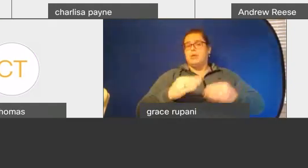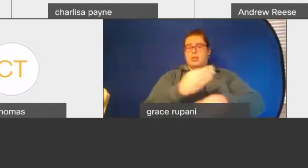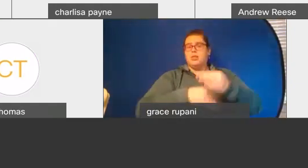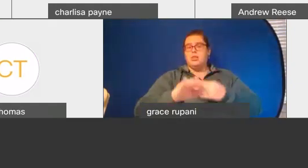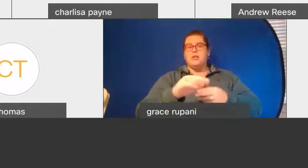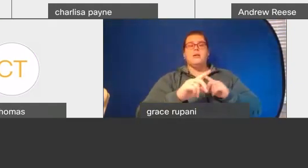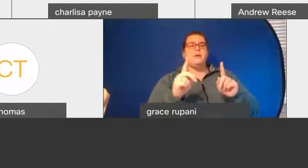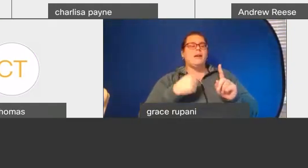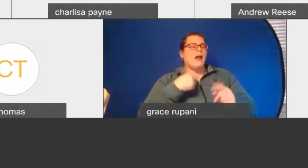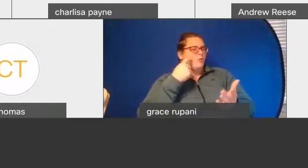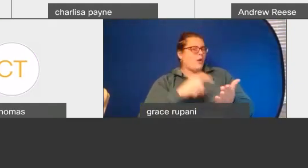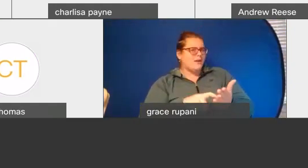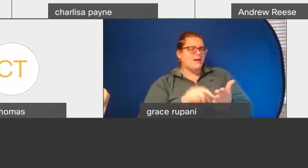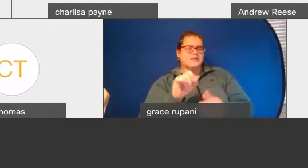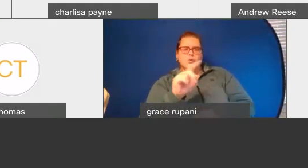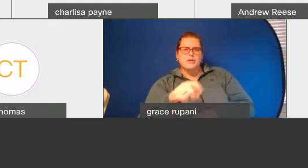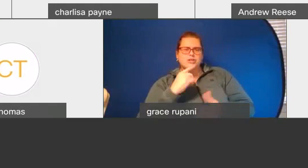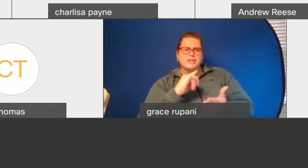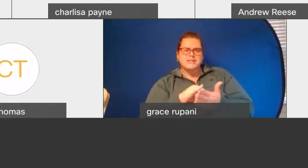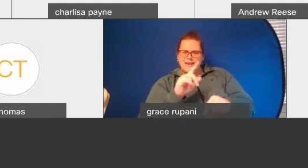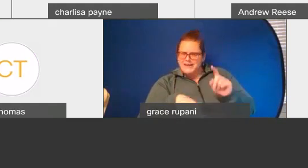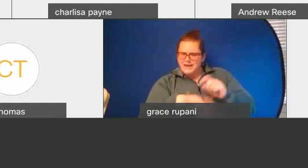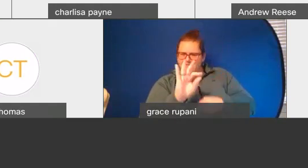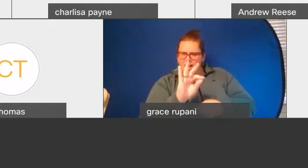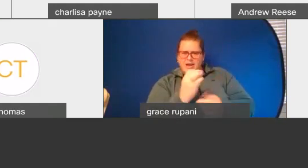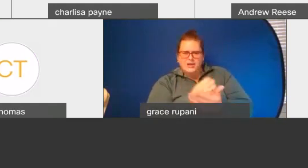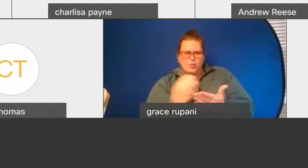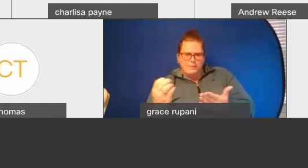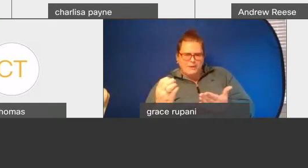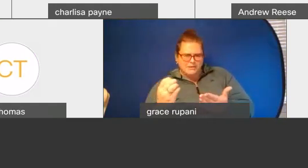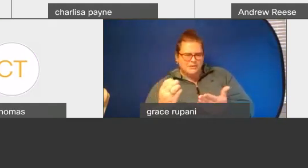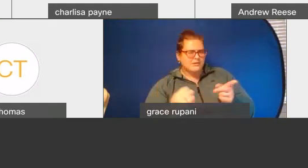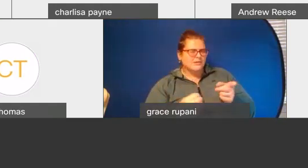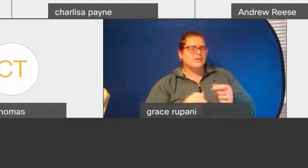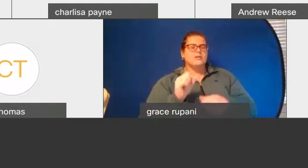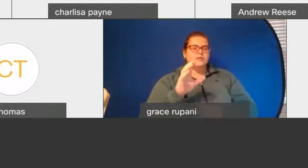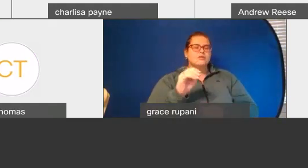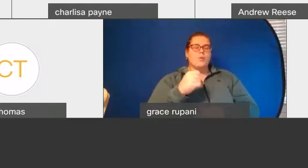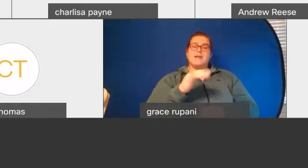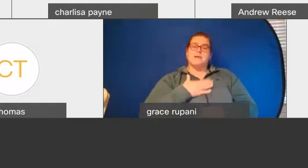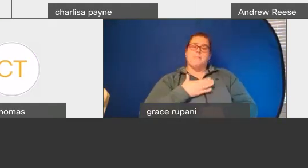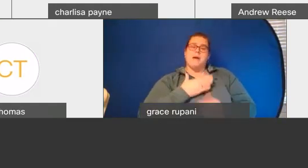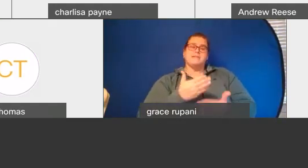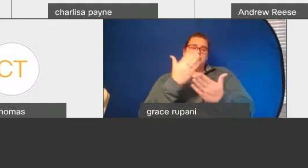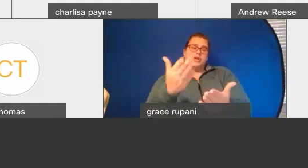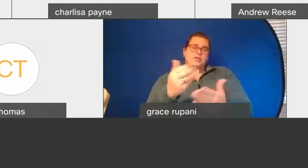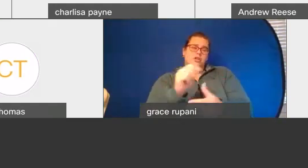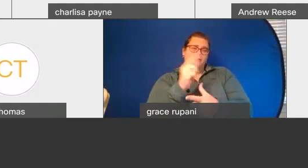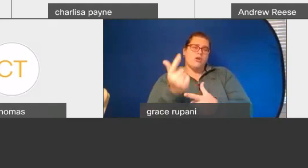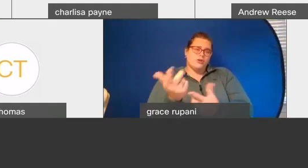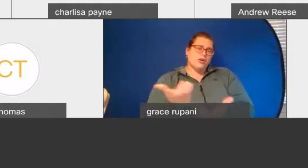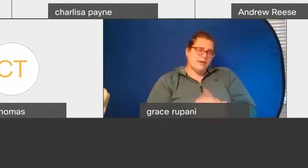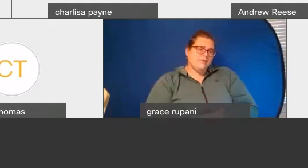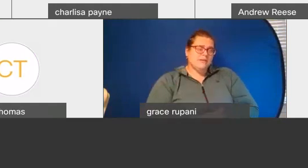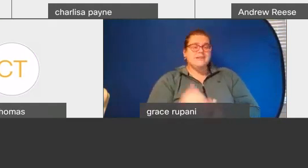question says that they are having difficulty finding maybe that as well. That would be my suggestion if the face shield is impeding